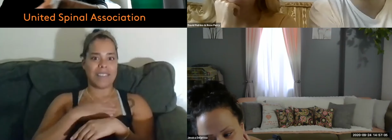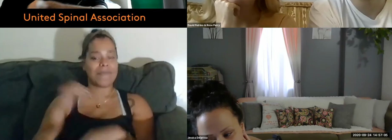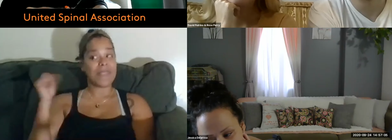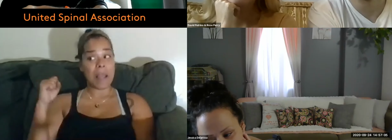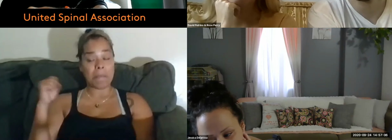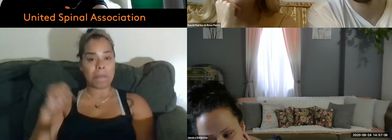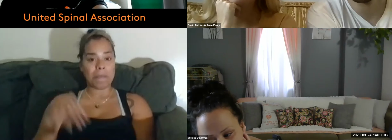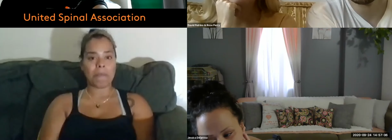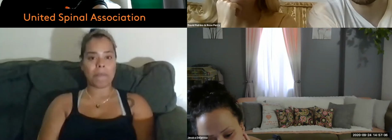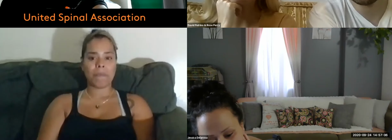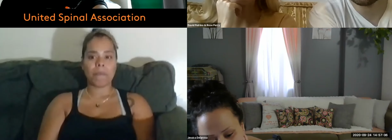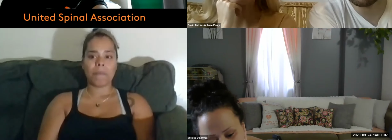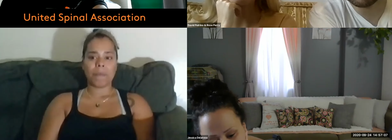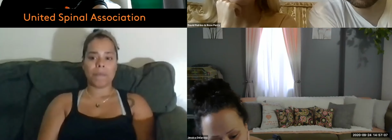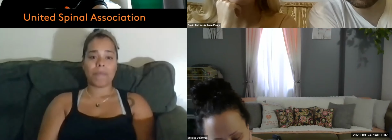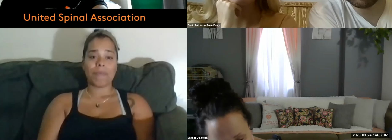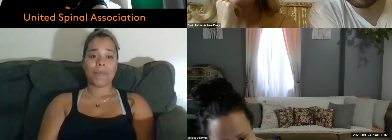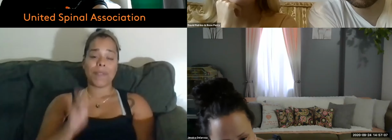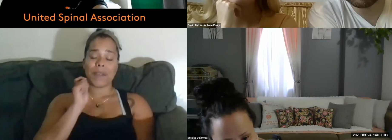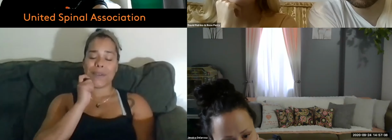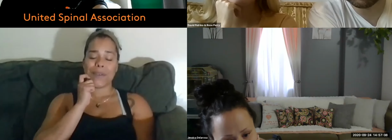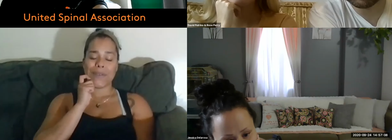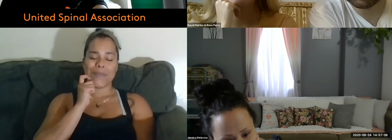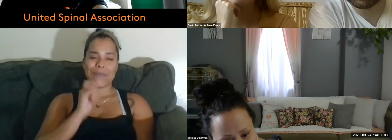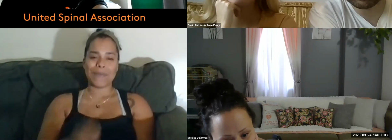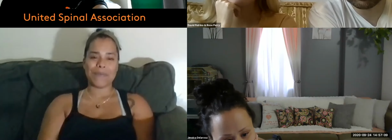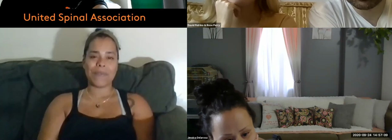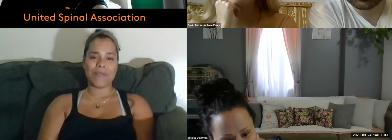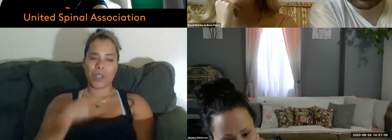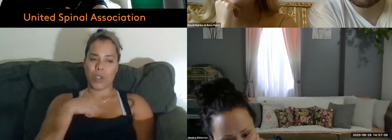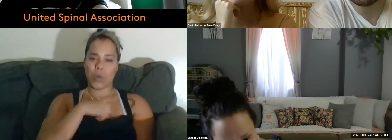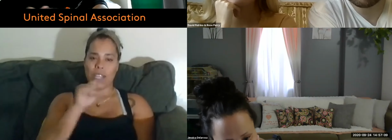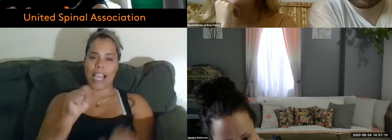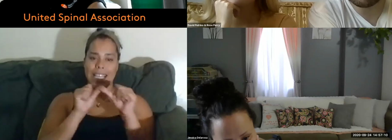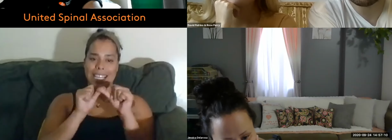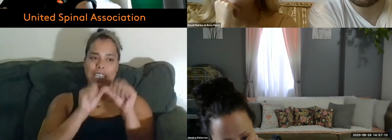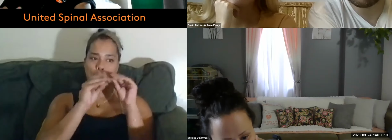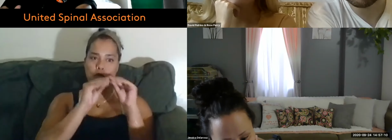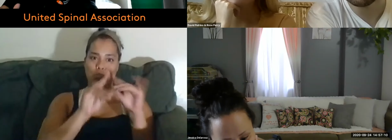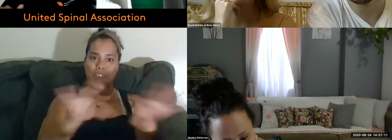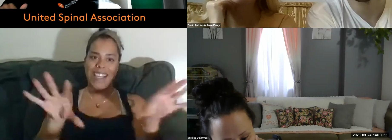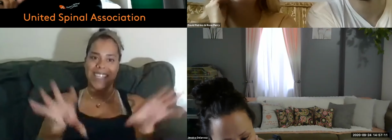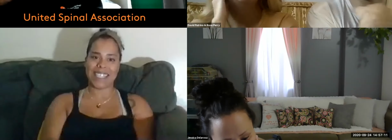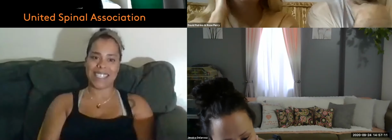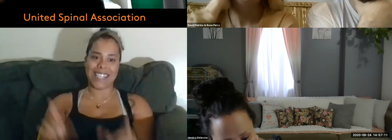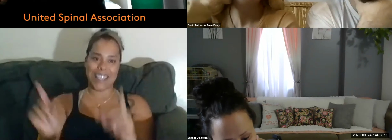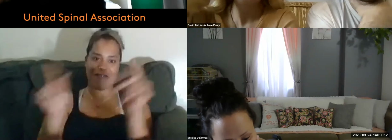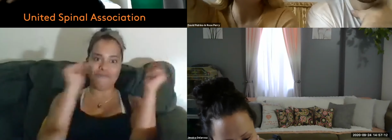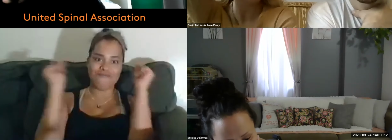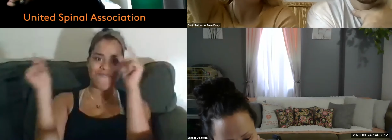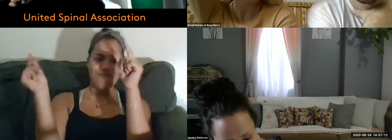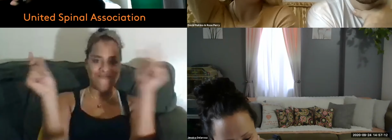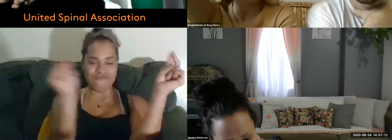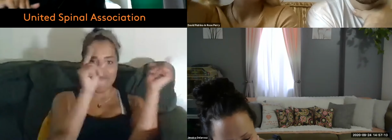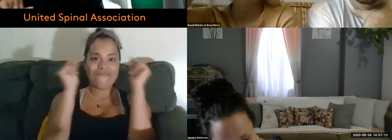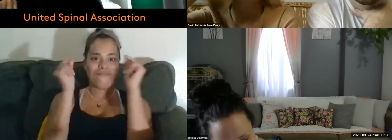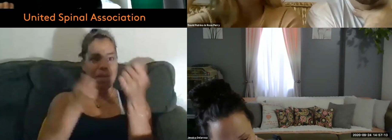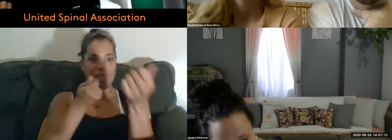Yeah, it's been cool. continue spreading the word around and getting Thank more you. and more people to